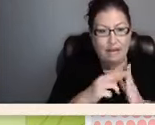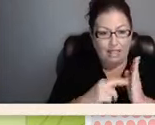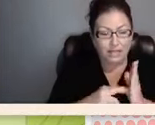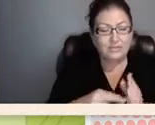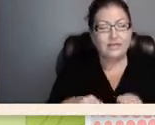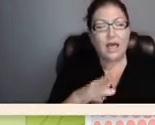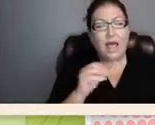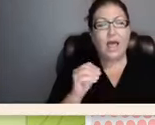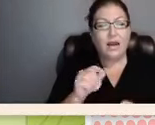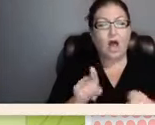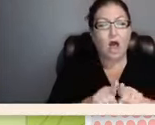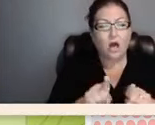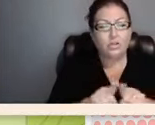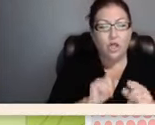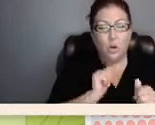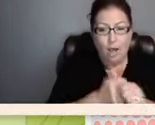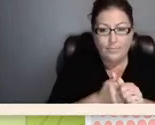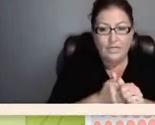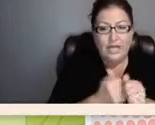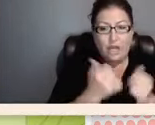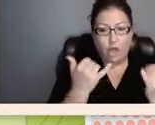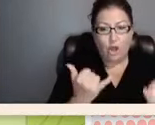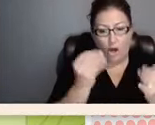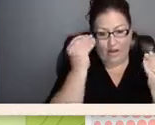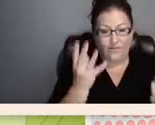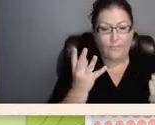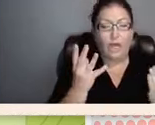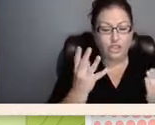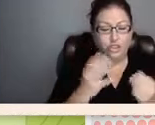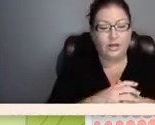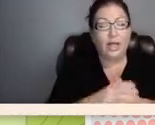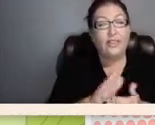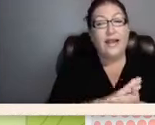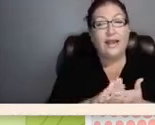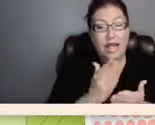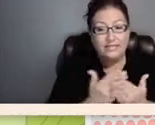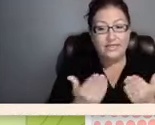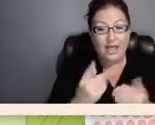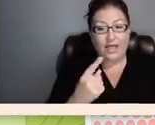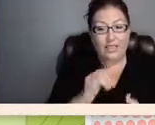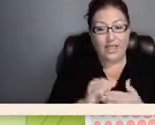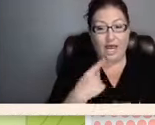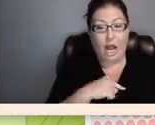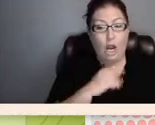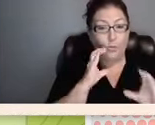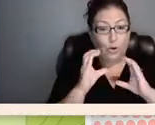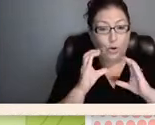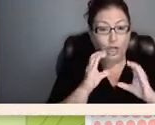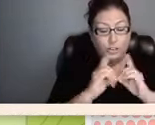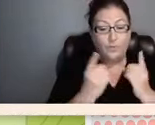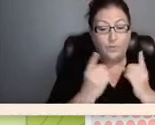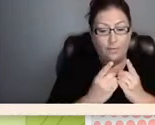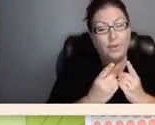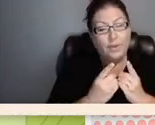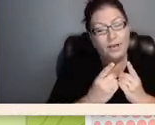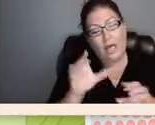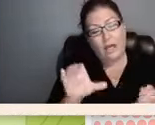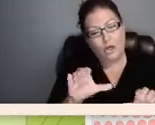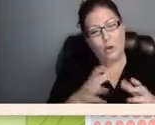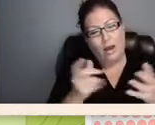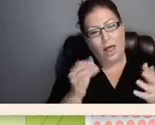as up-to-date current information. The nice thing that our communications department, well, they do a lot of